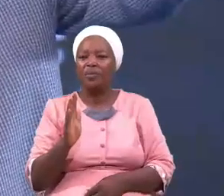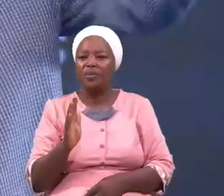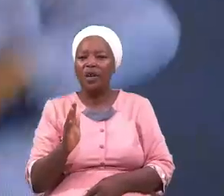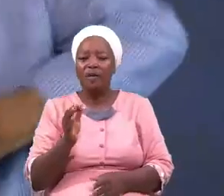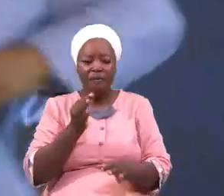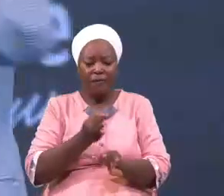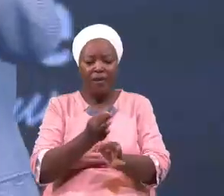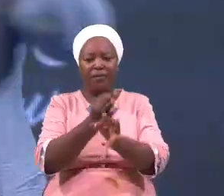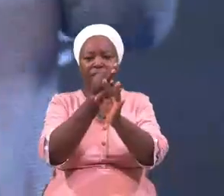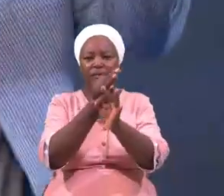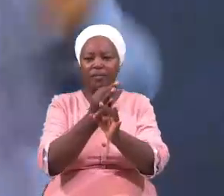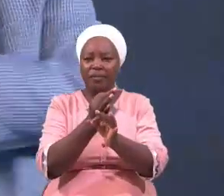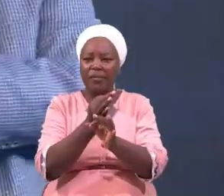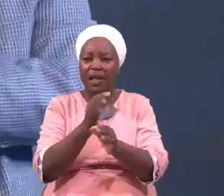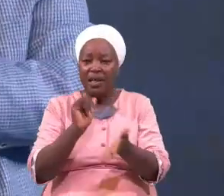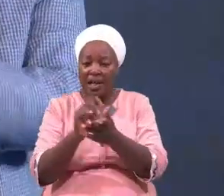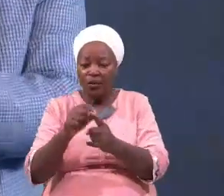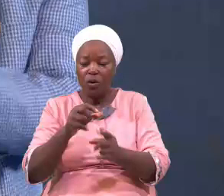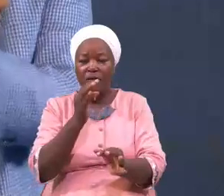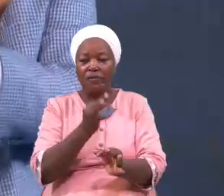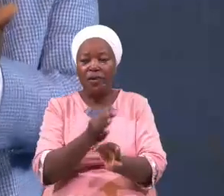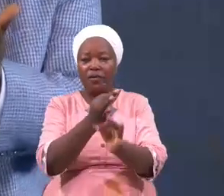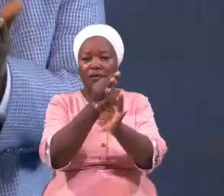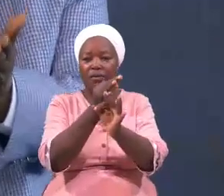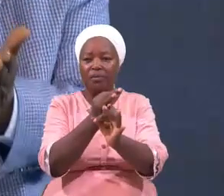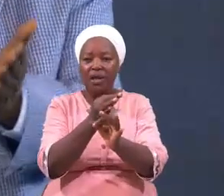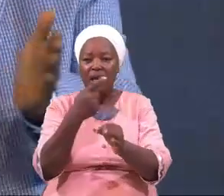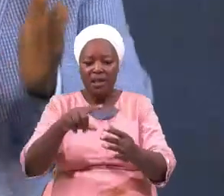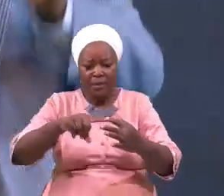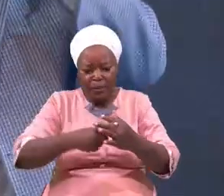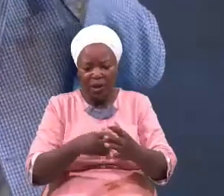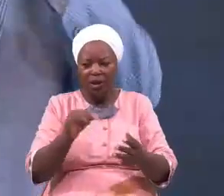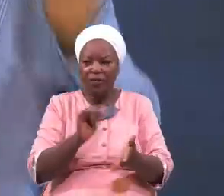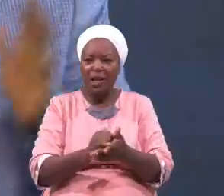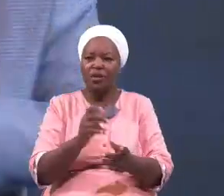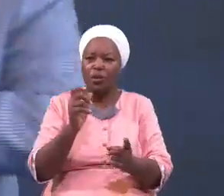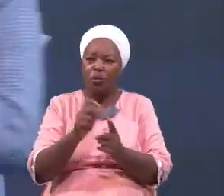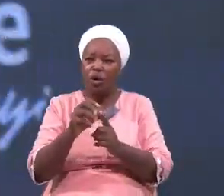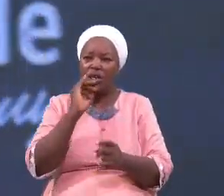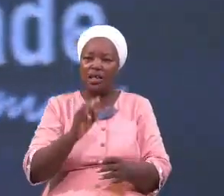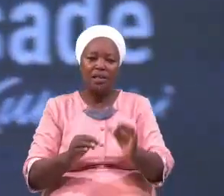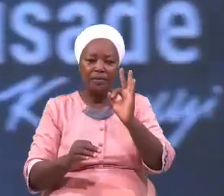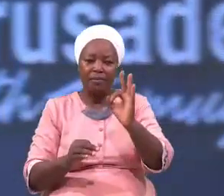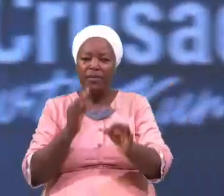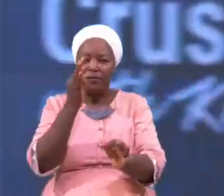Faithful. That word faithful. The beginning of that word is faith.